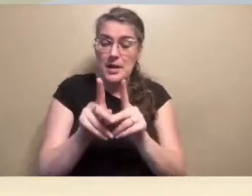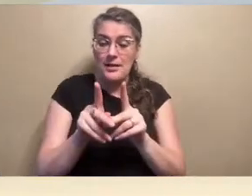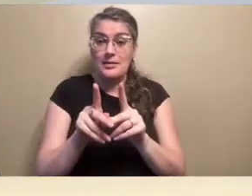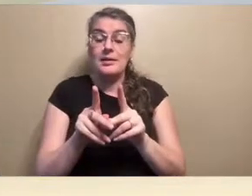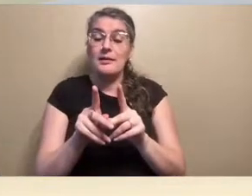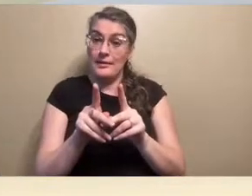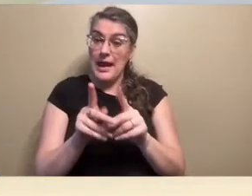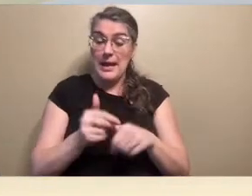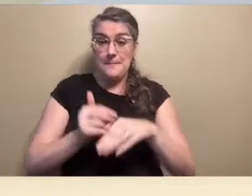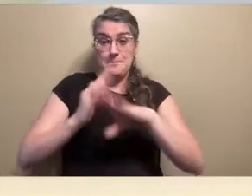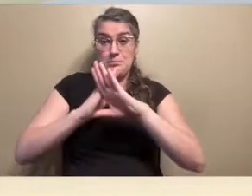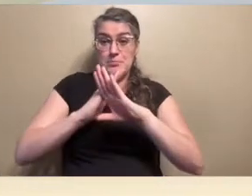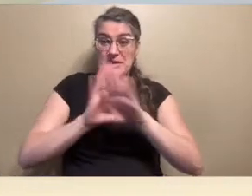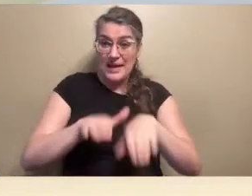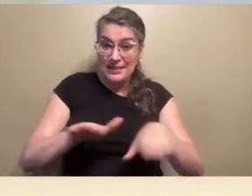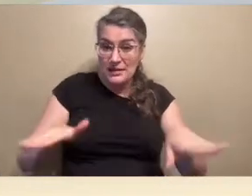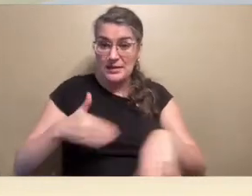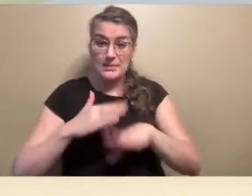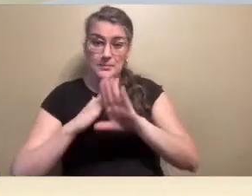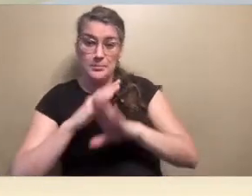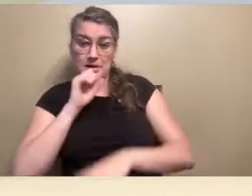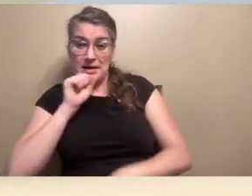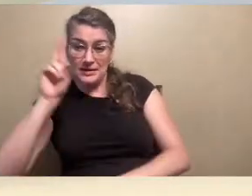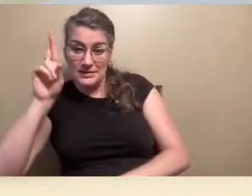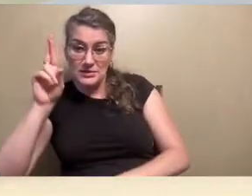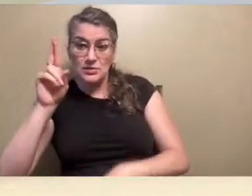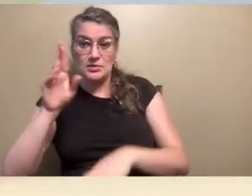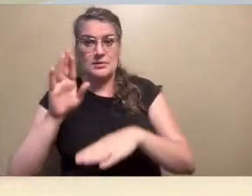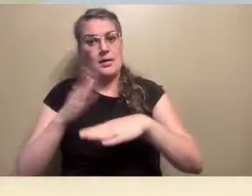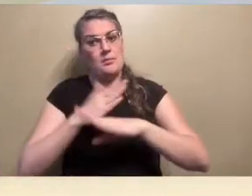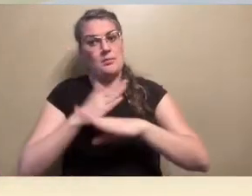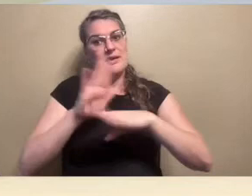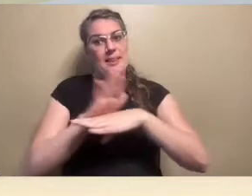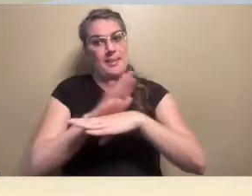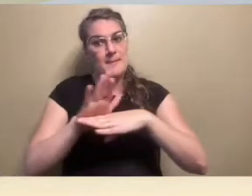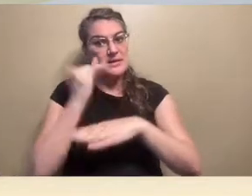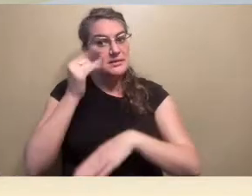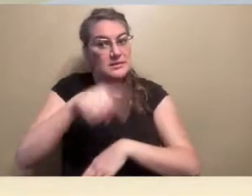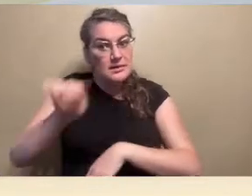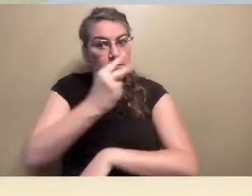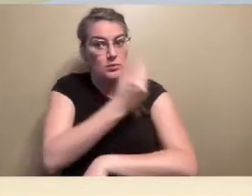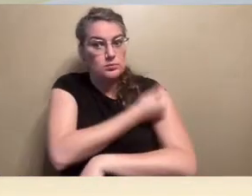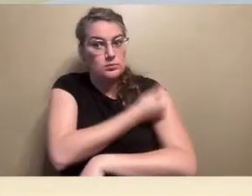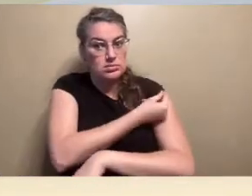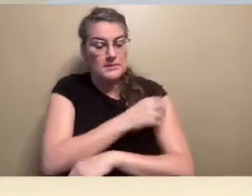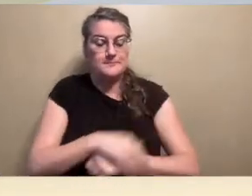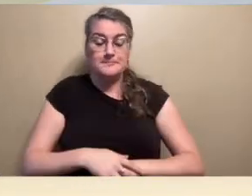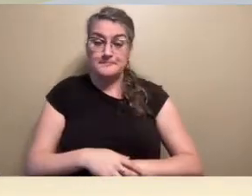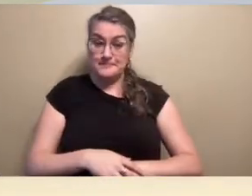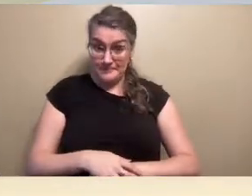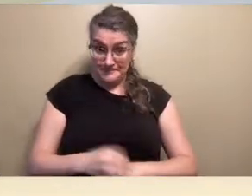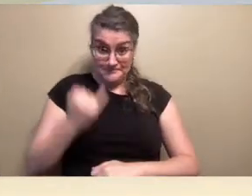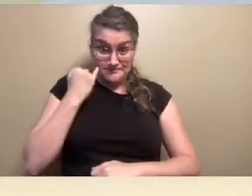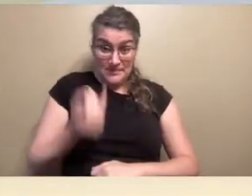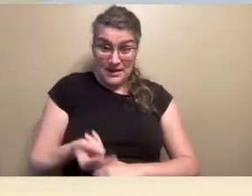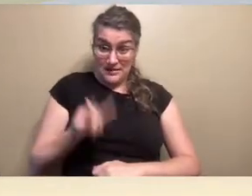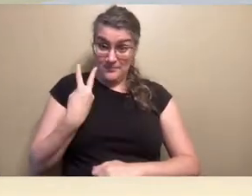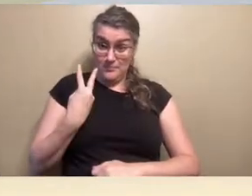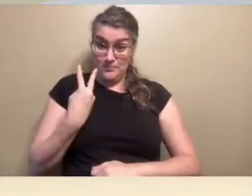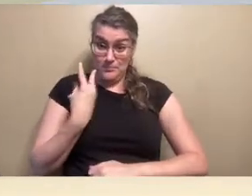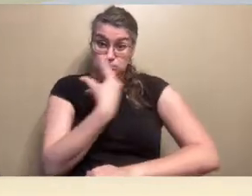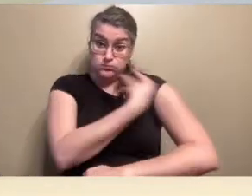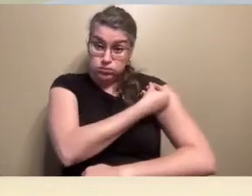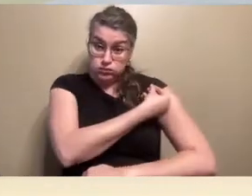contribute to our communities, and for our businesses. Being fully vaccinated will minimize the impact of a fourth